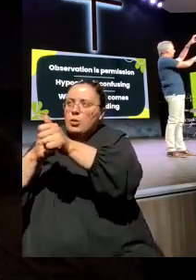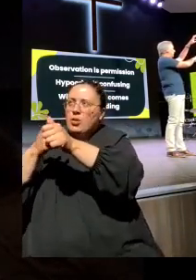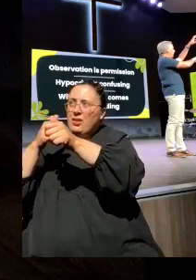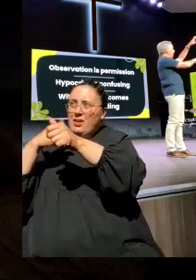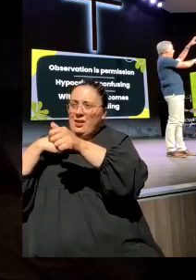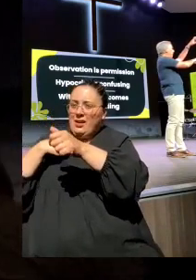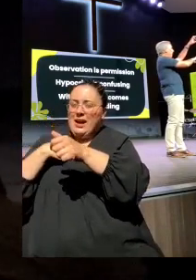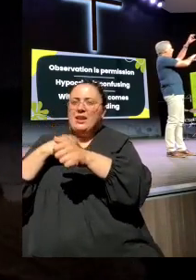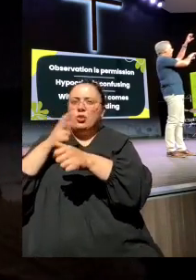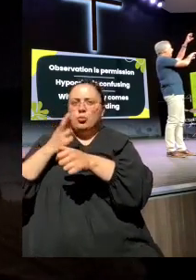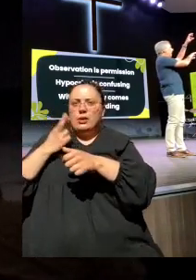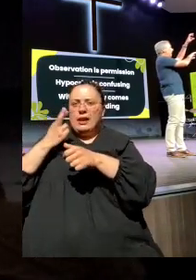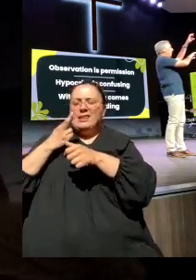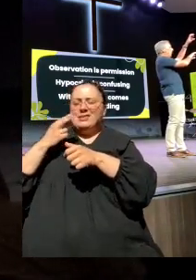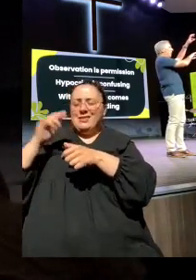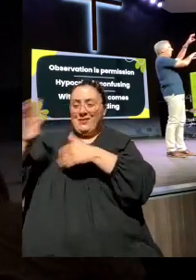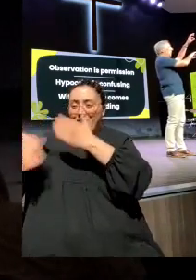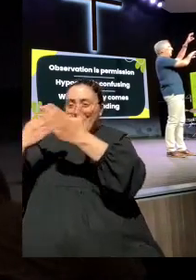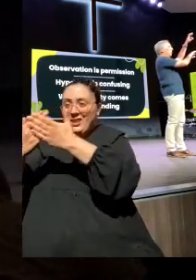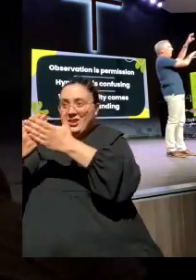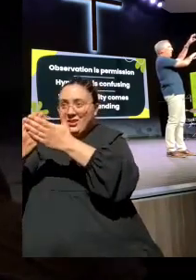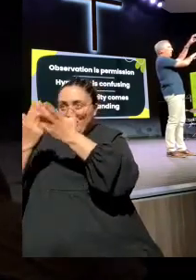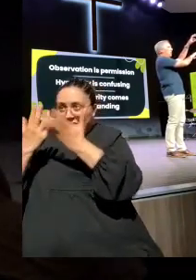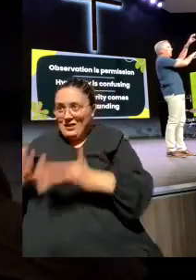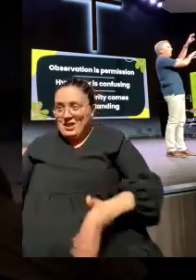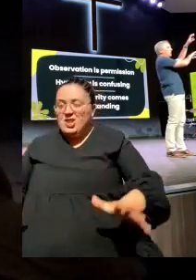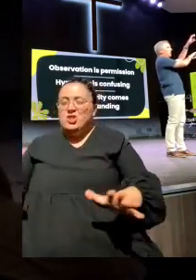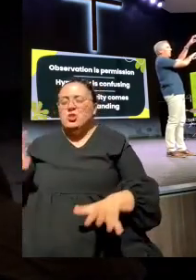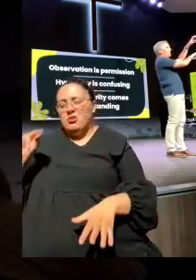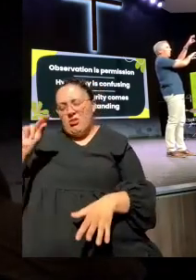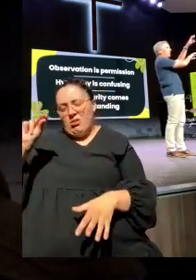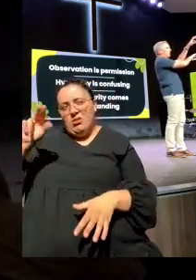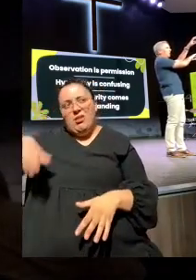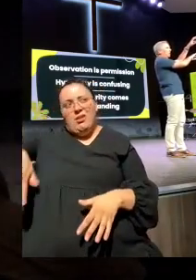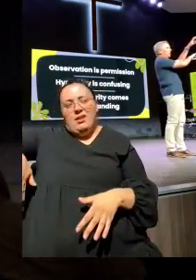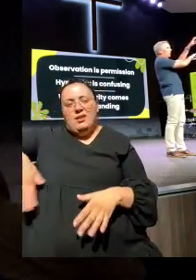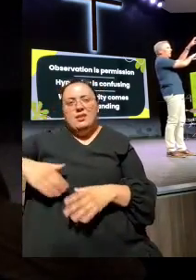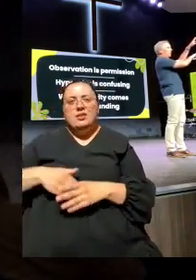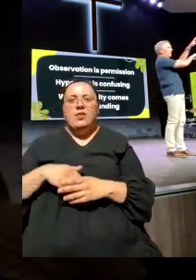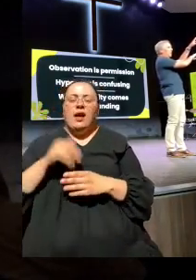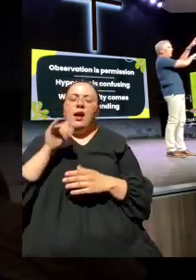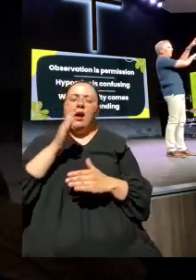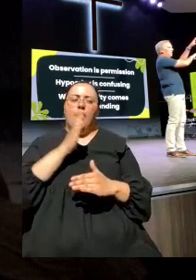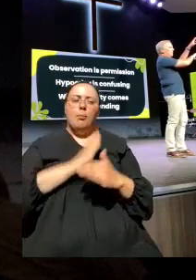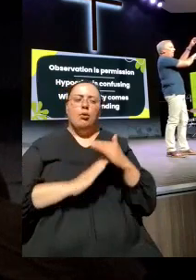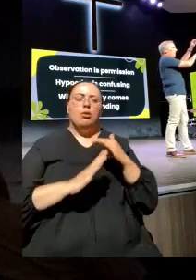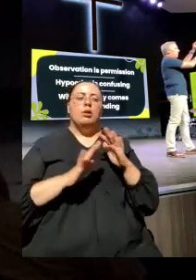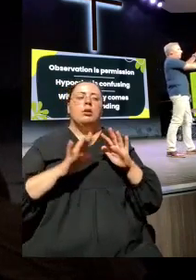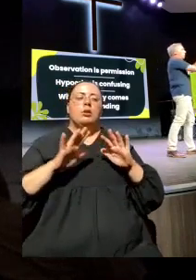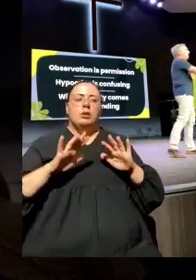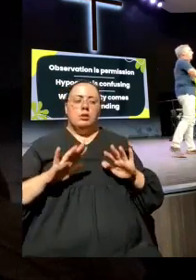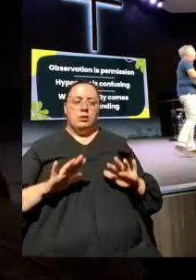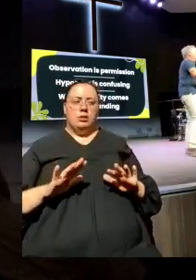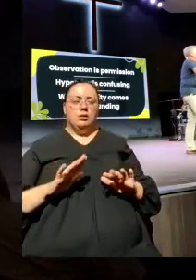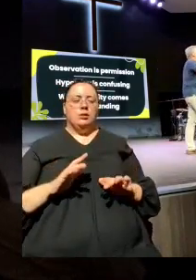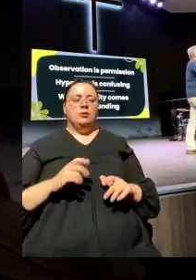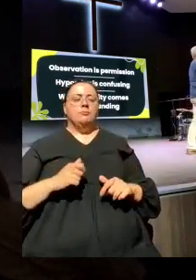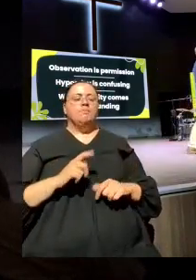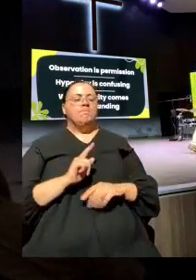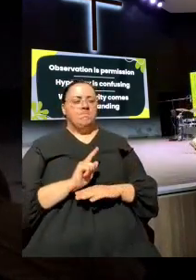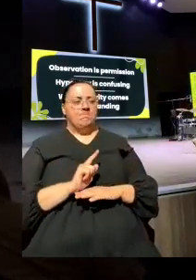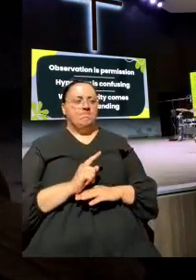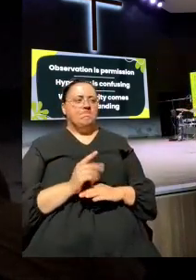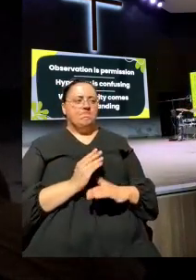yet. And it's that humble posture that we teach our kids. As a role model, I think one of